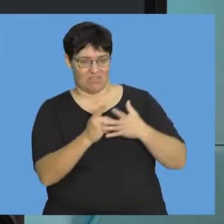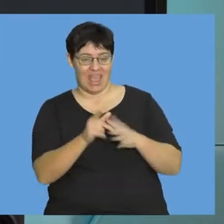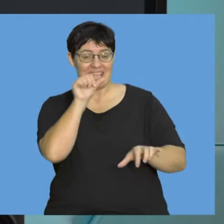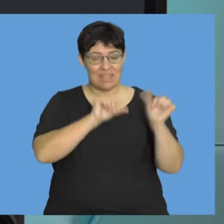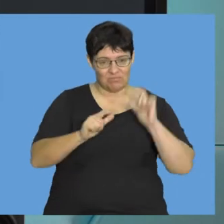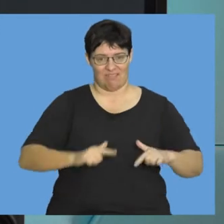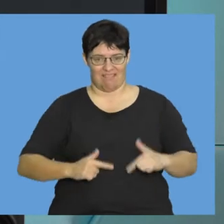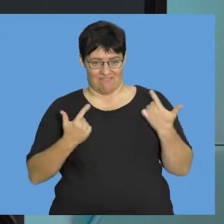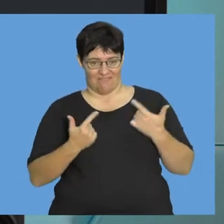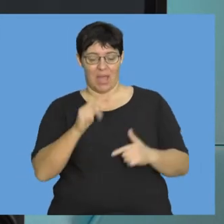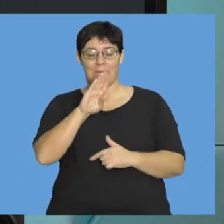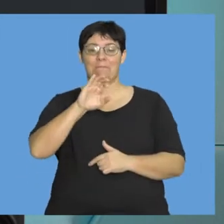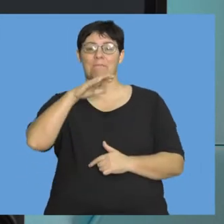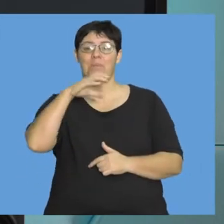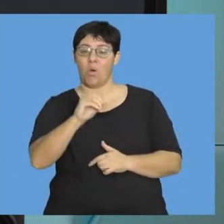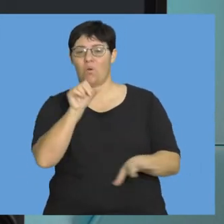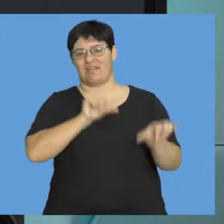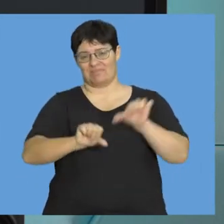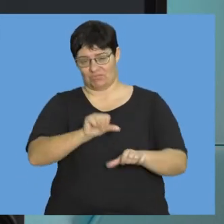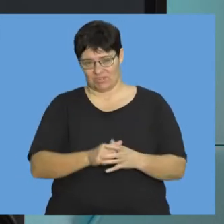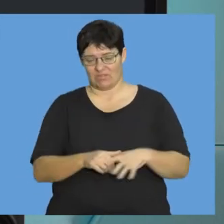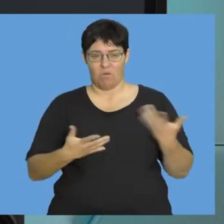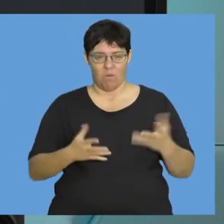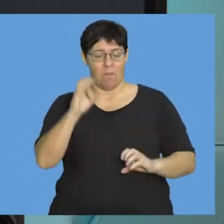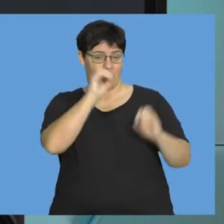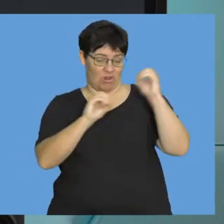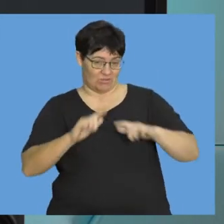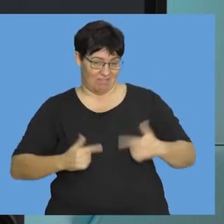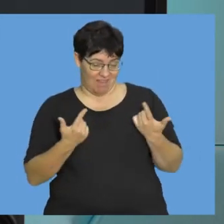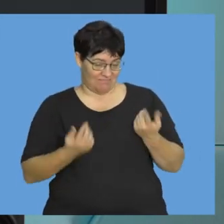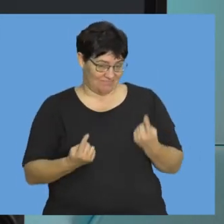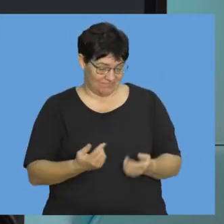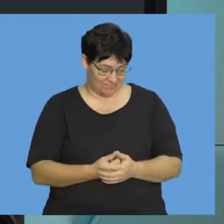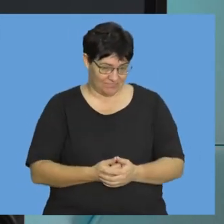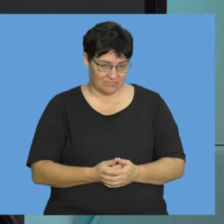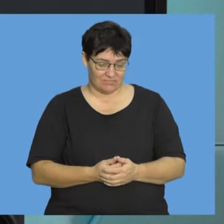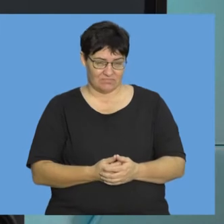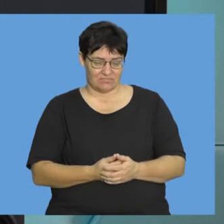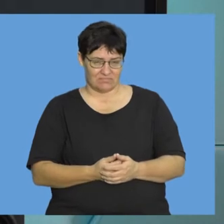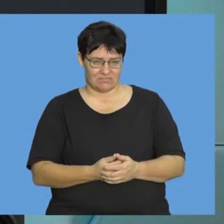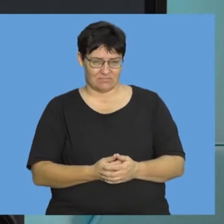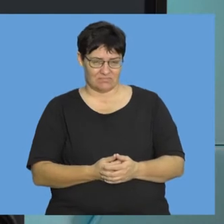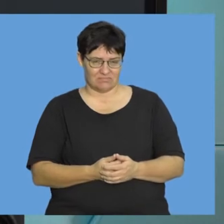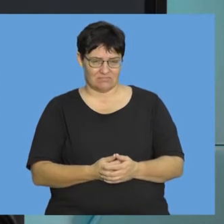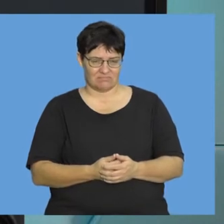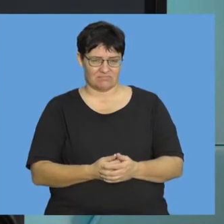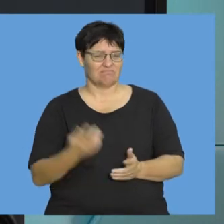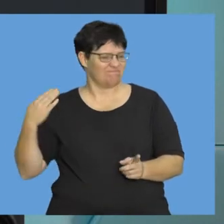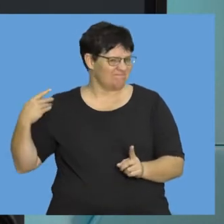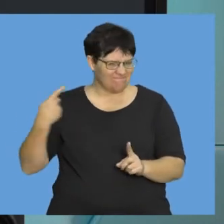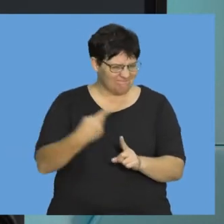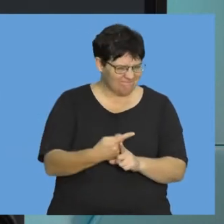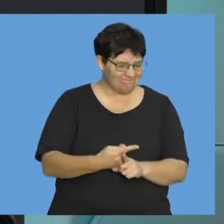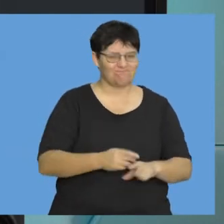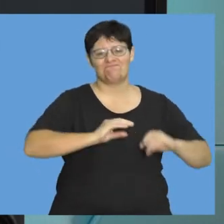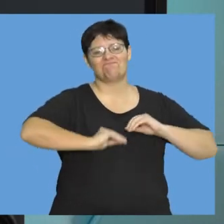of life, biochemistry or molecules of life. We have followed a few weeks. There's a few